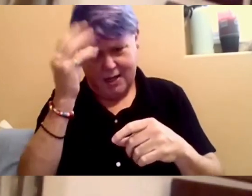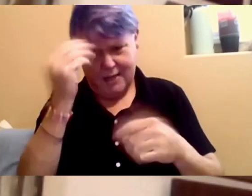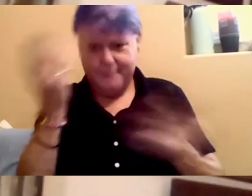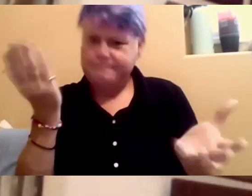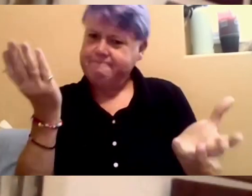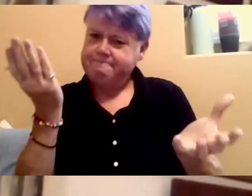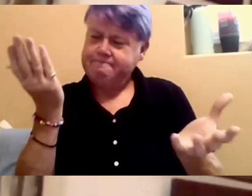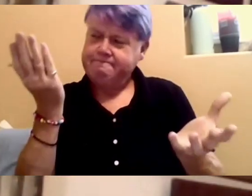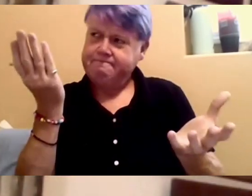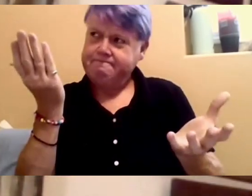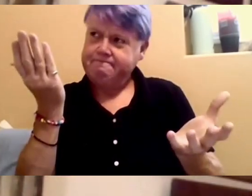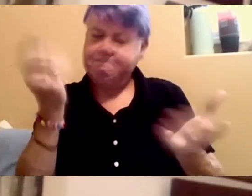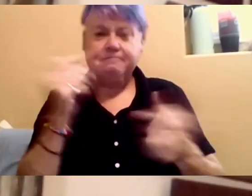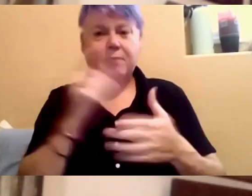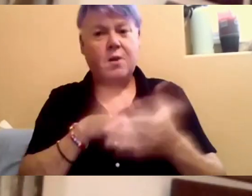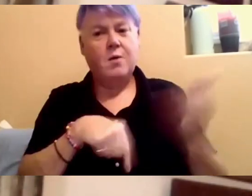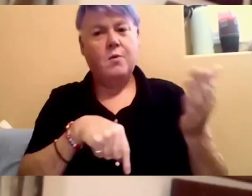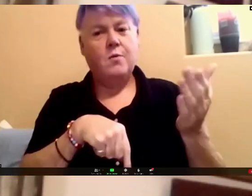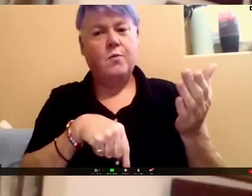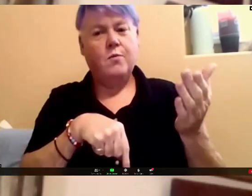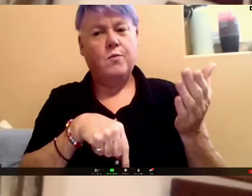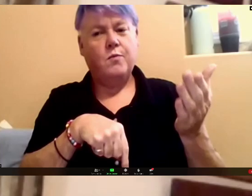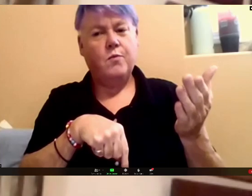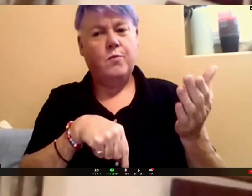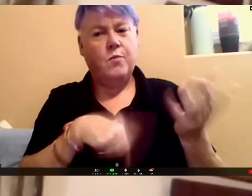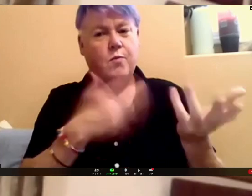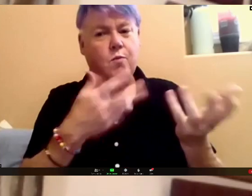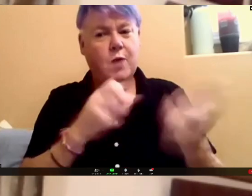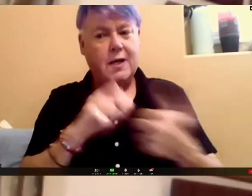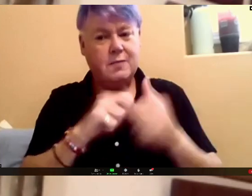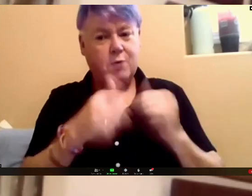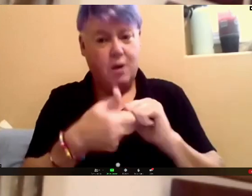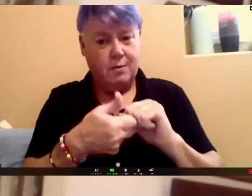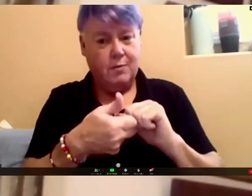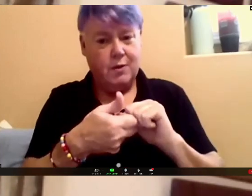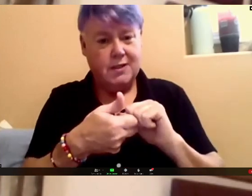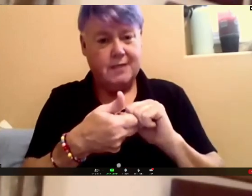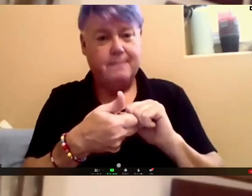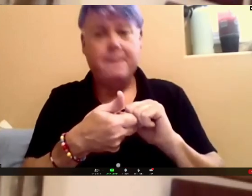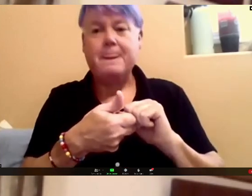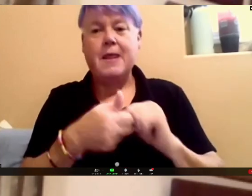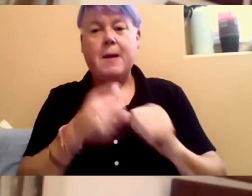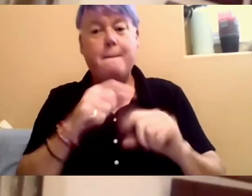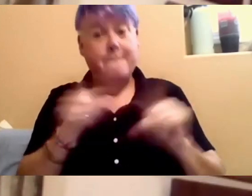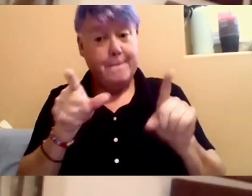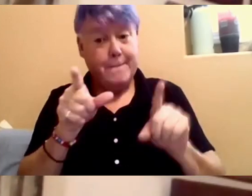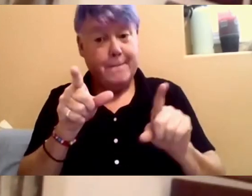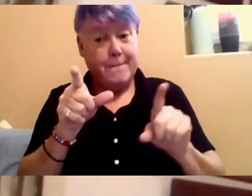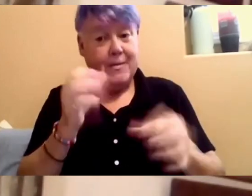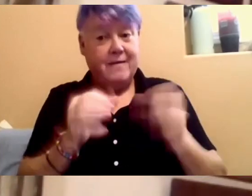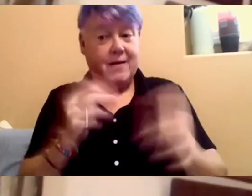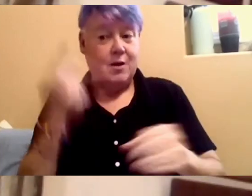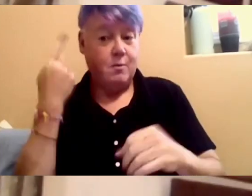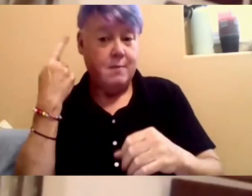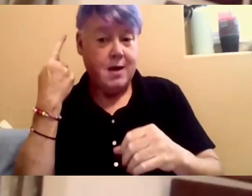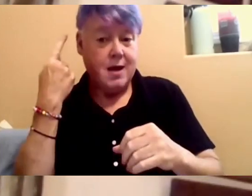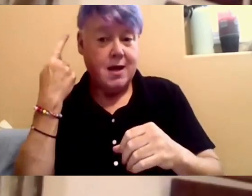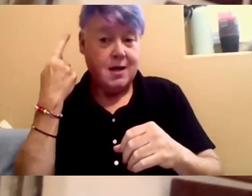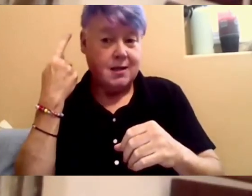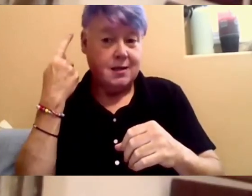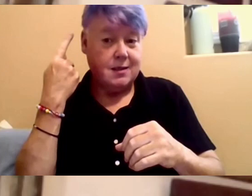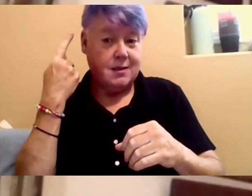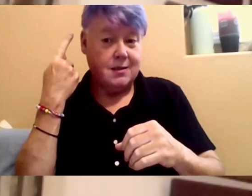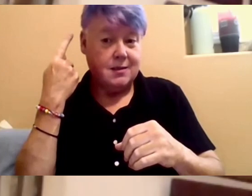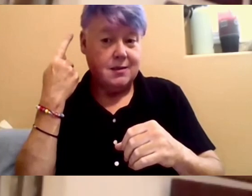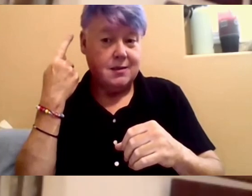and what his principal problem was. But if I go back to a